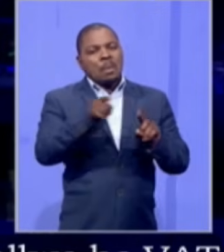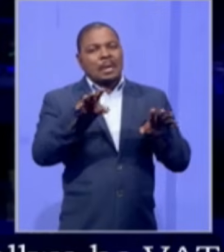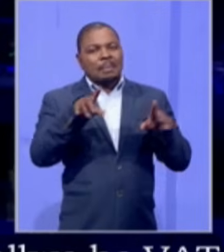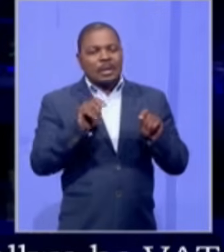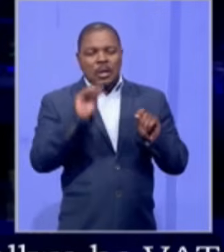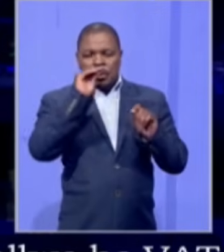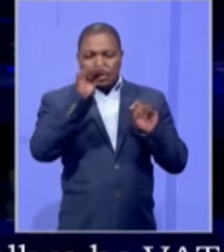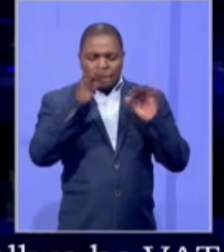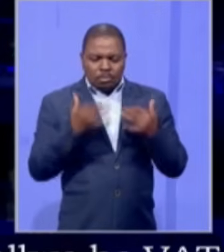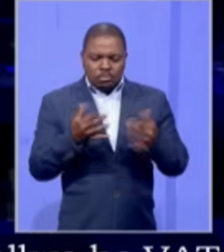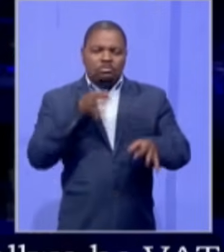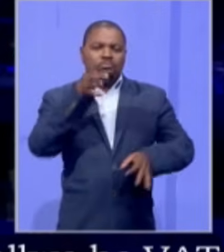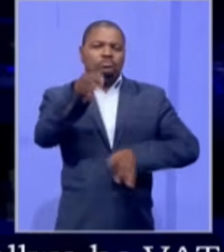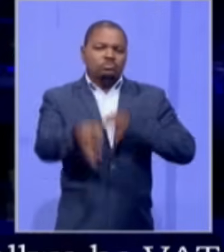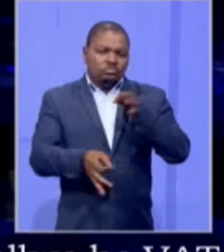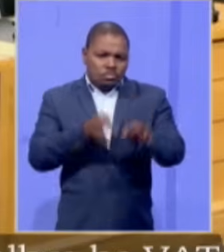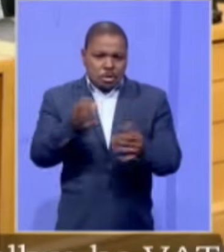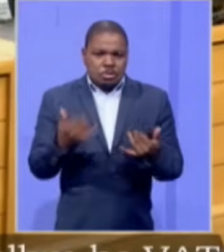pejana ka jeno.